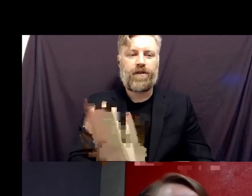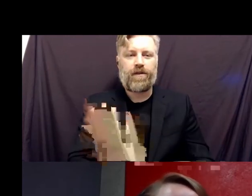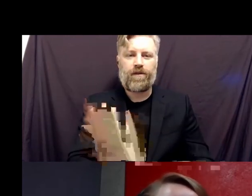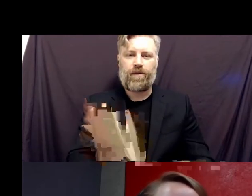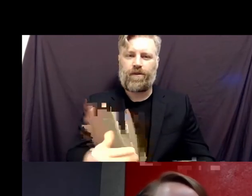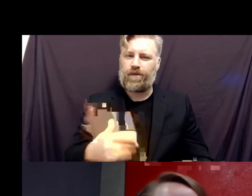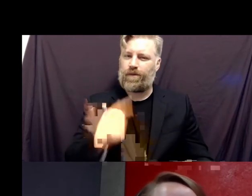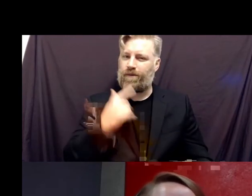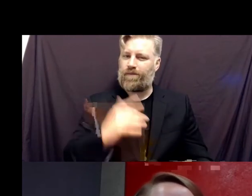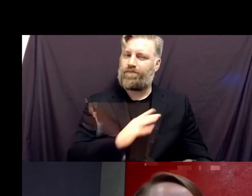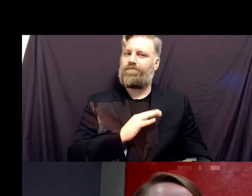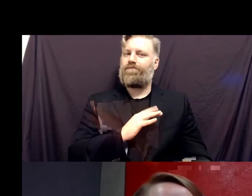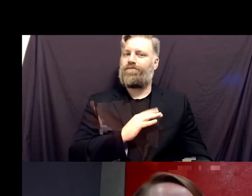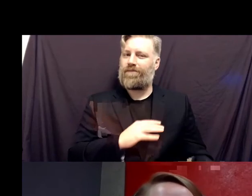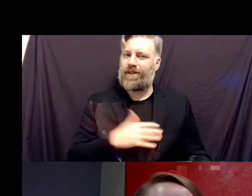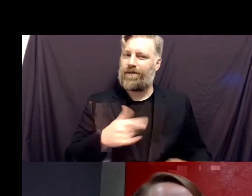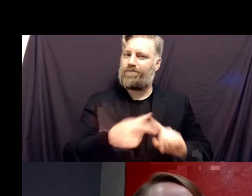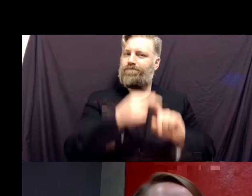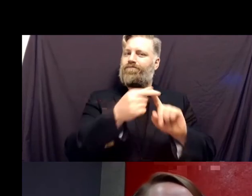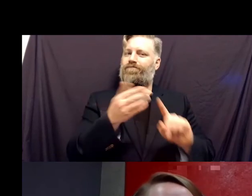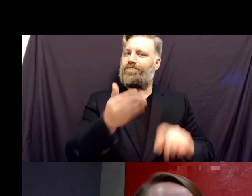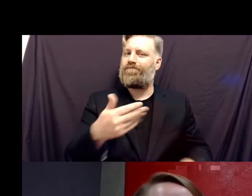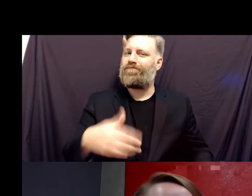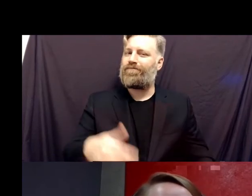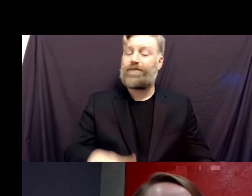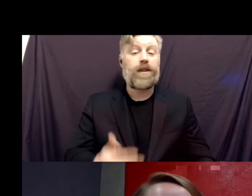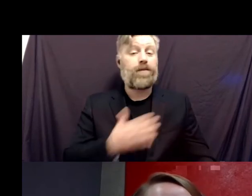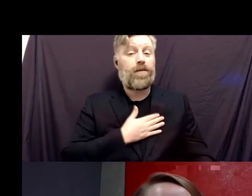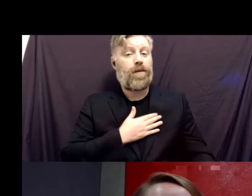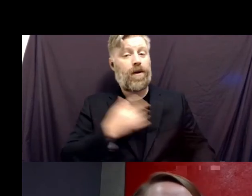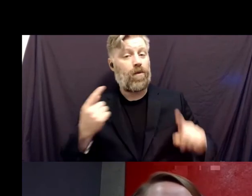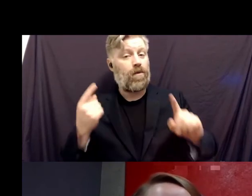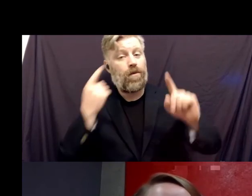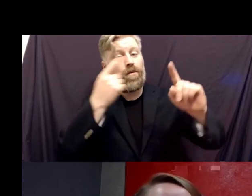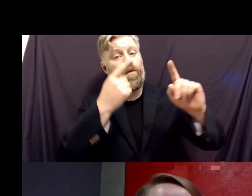there. And my goal is to